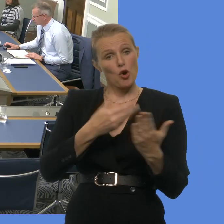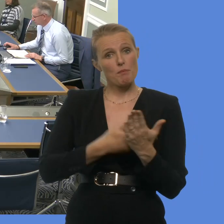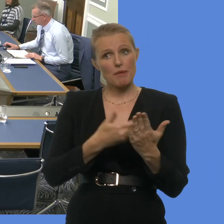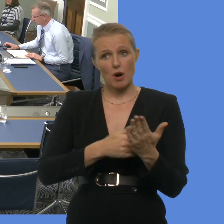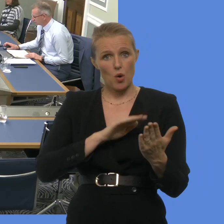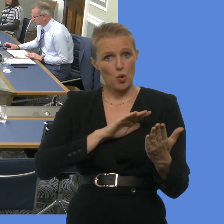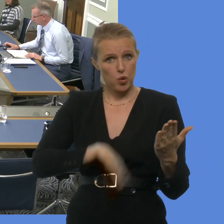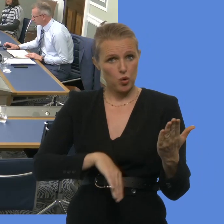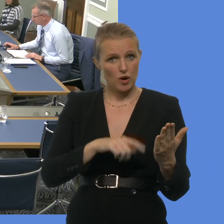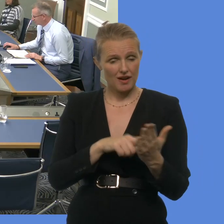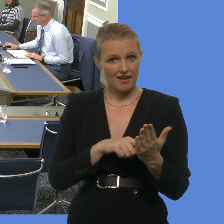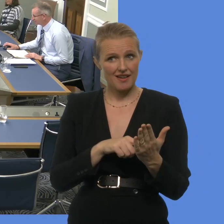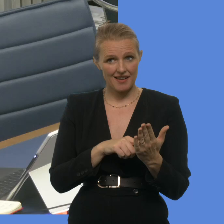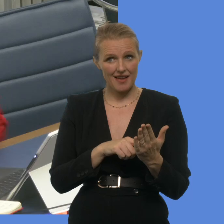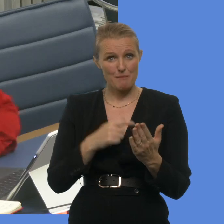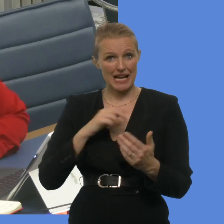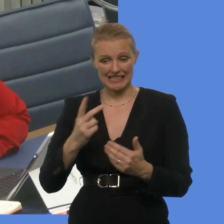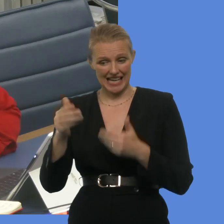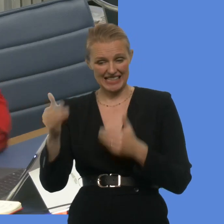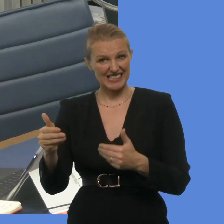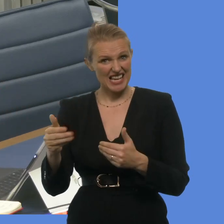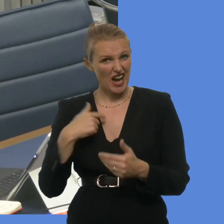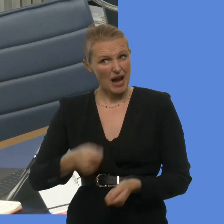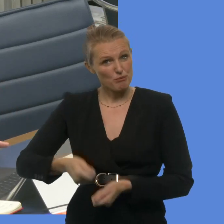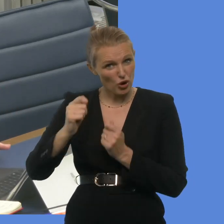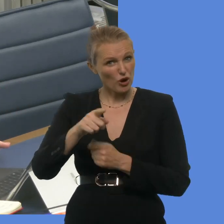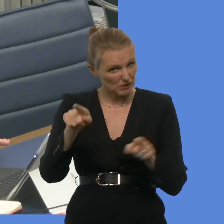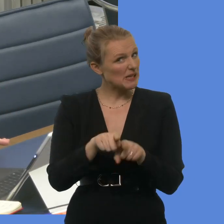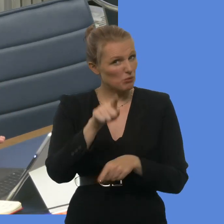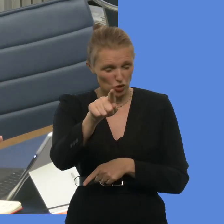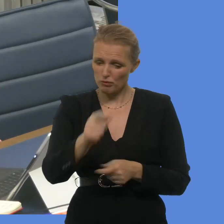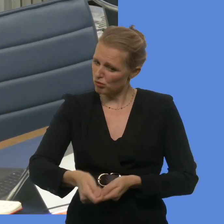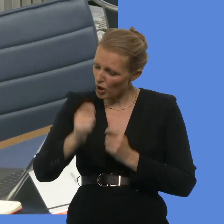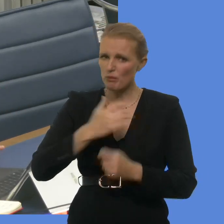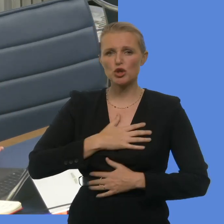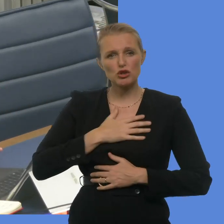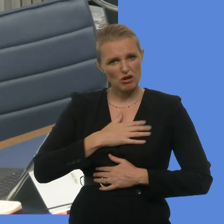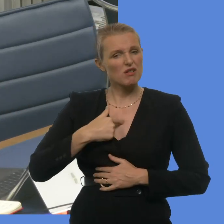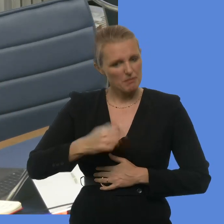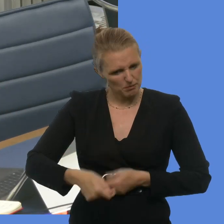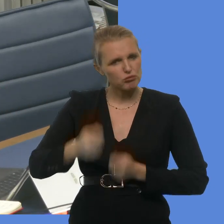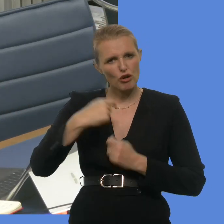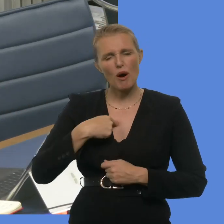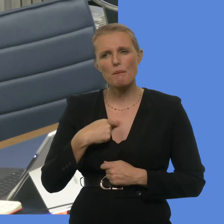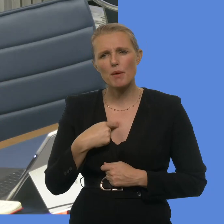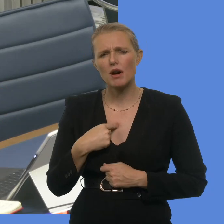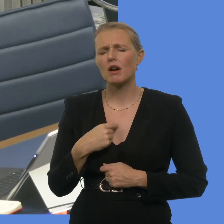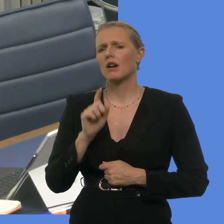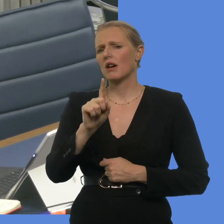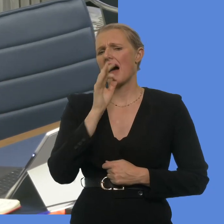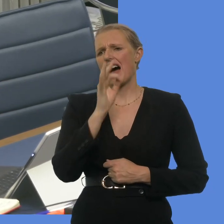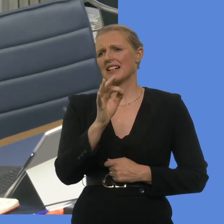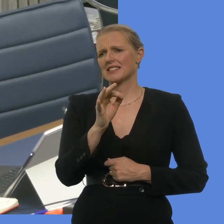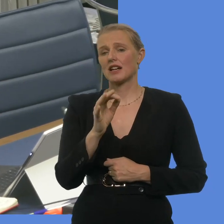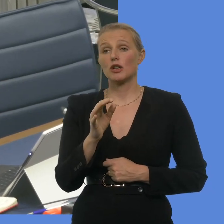glad when I did my second stage that I had covered off quite a bit of stuff that you were raising concern about. Do we know